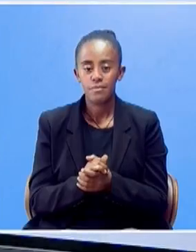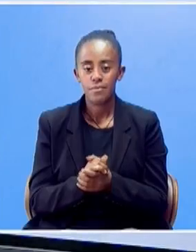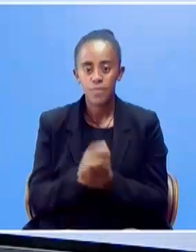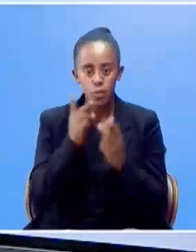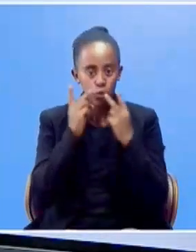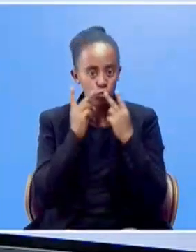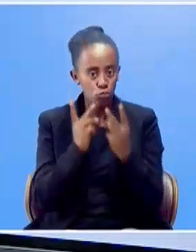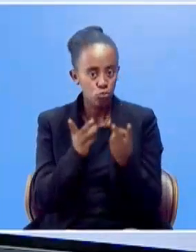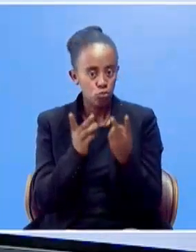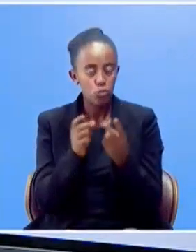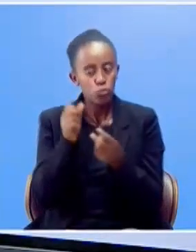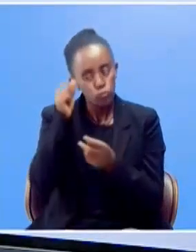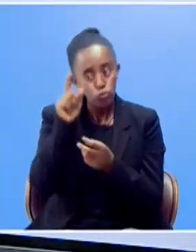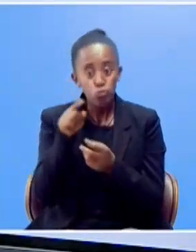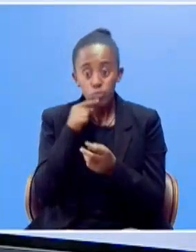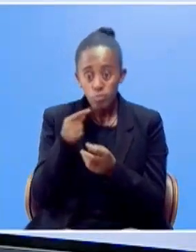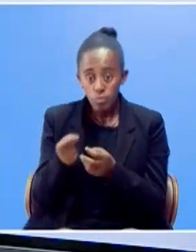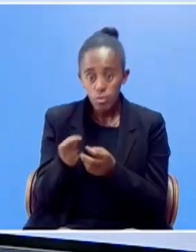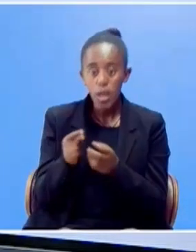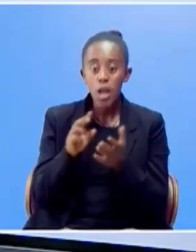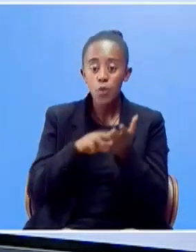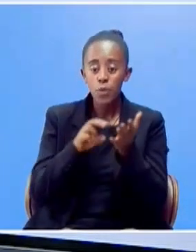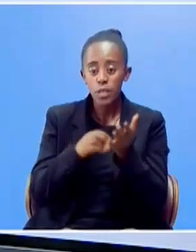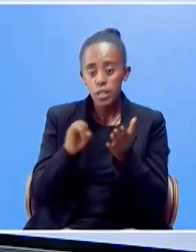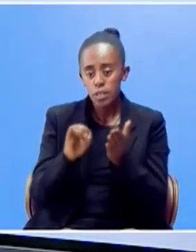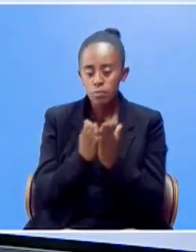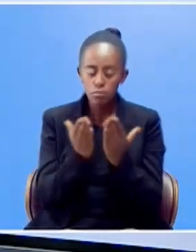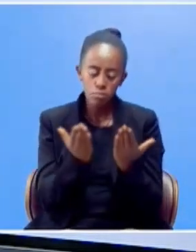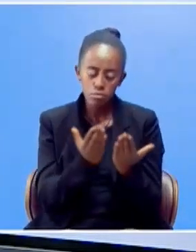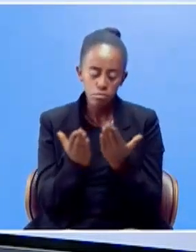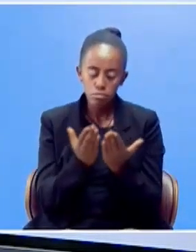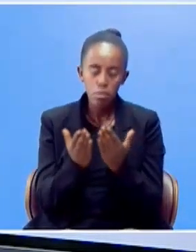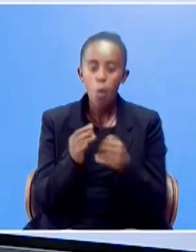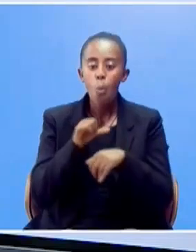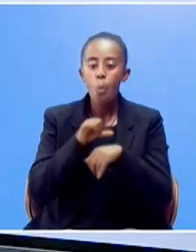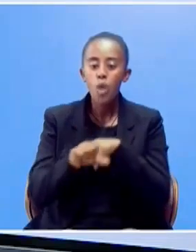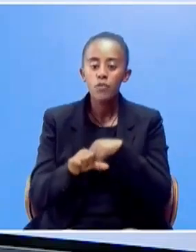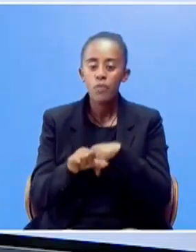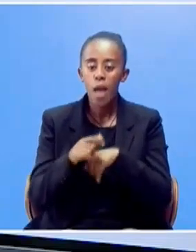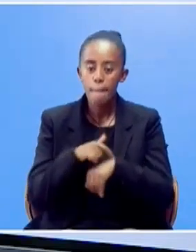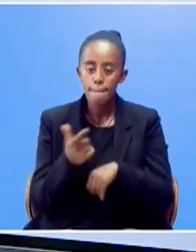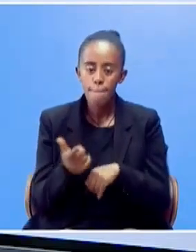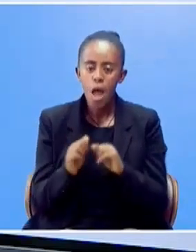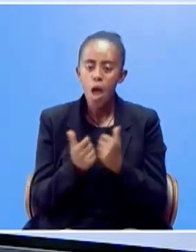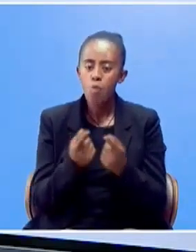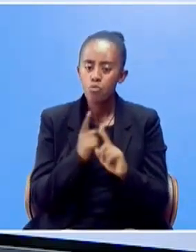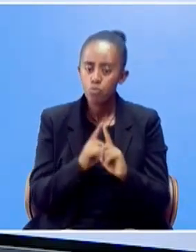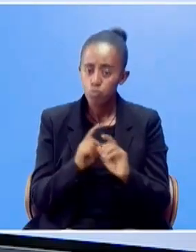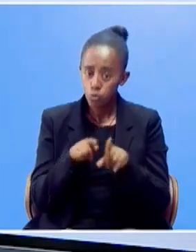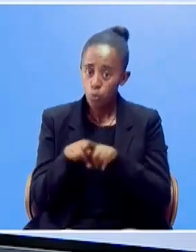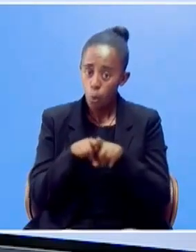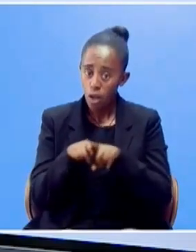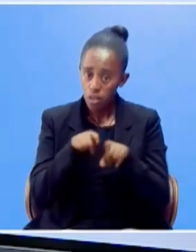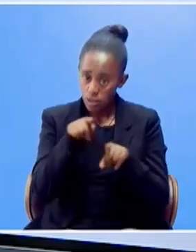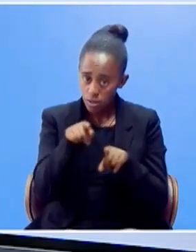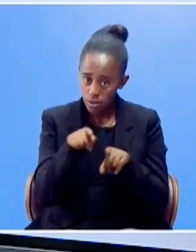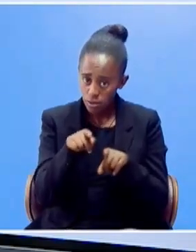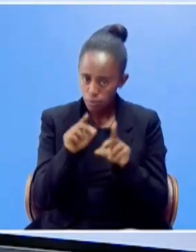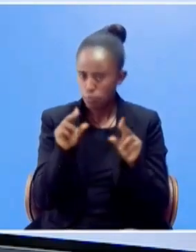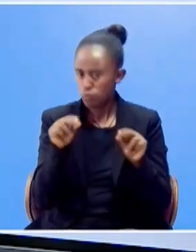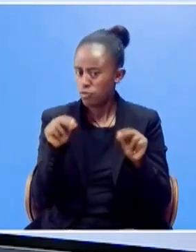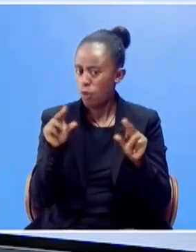Look, he says what? Reading books is a waste of time. How do you answer? Do you agree?